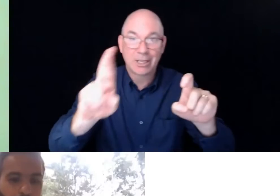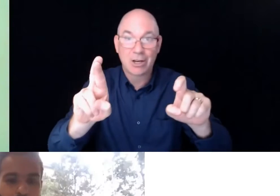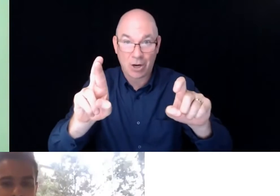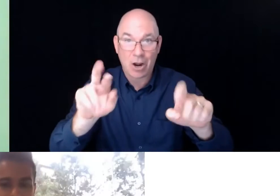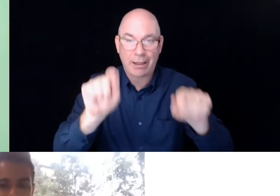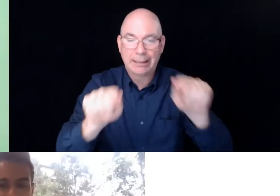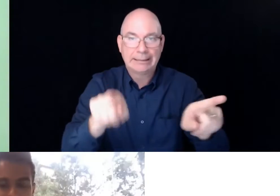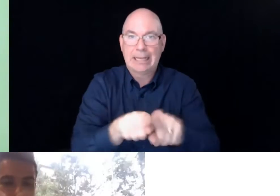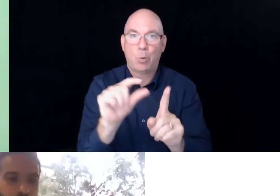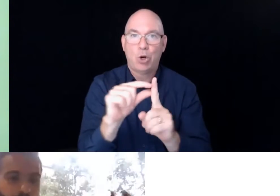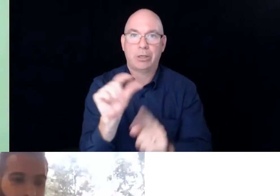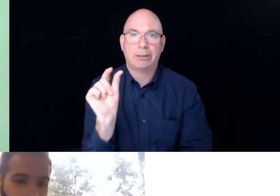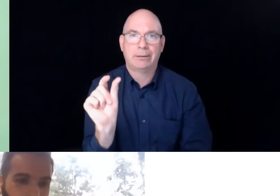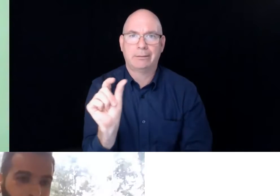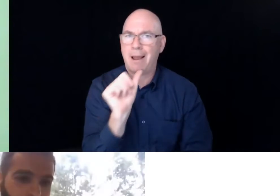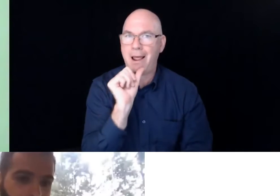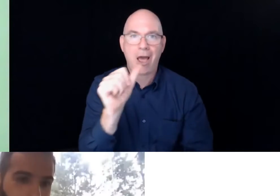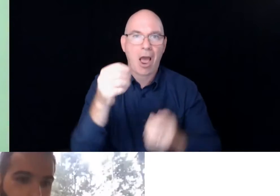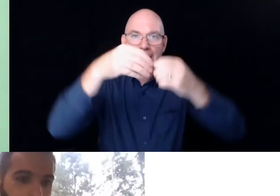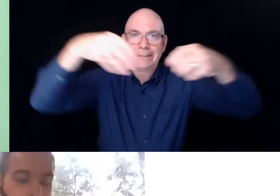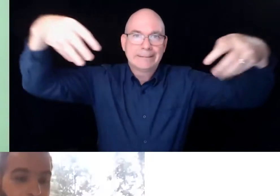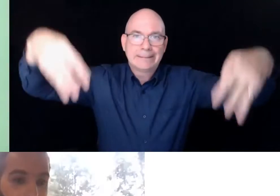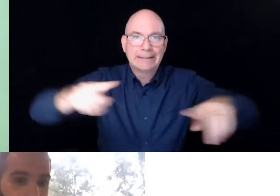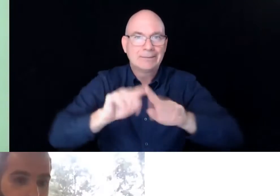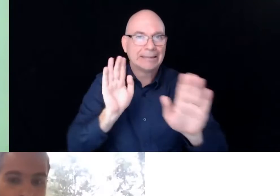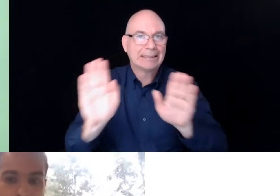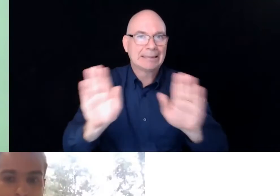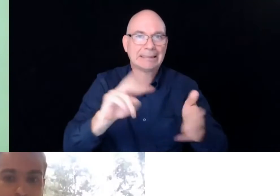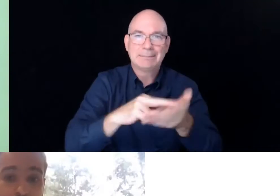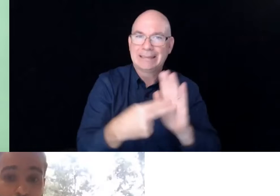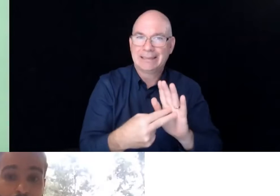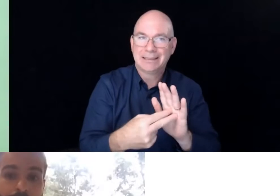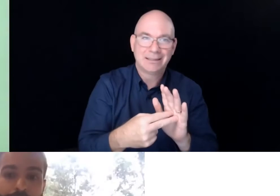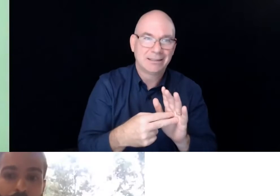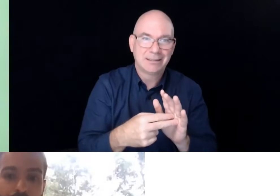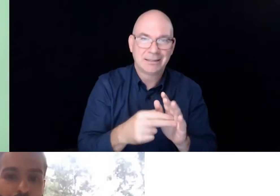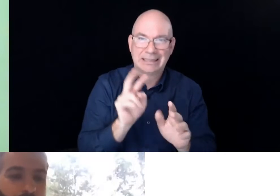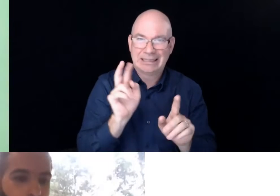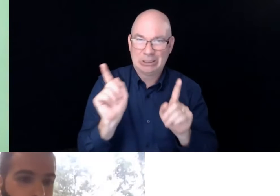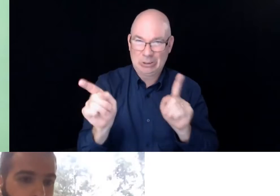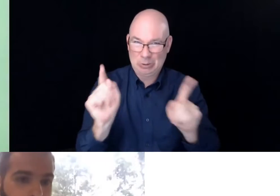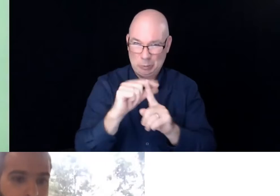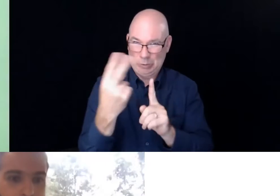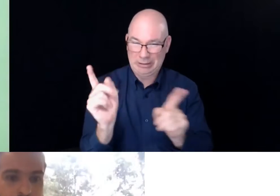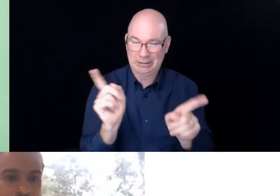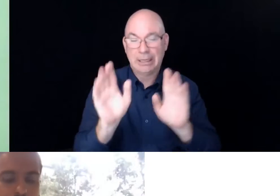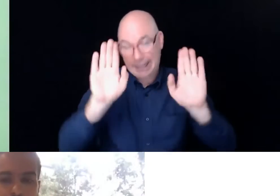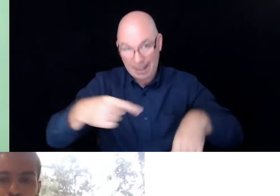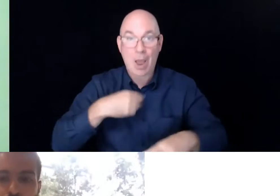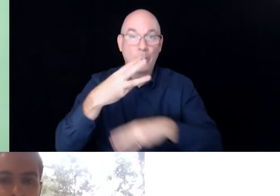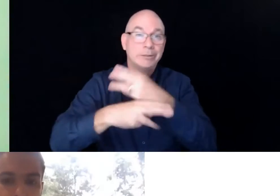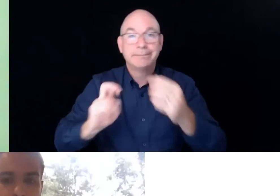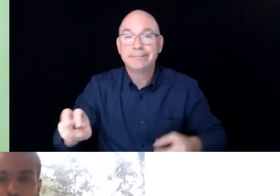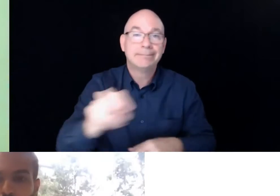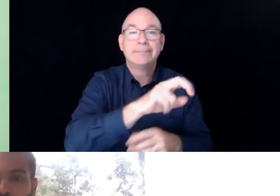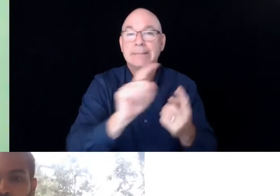like the huge difference between the meaning between these two. So traveling around the world and meeting like a